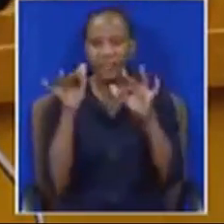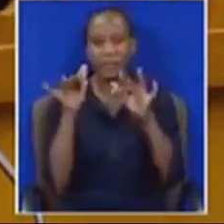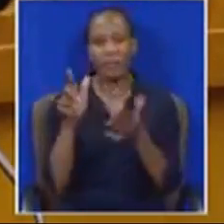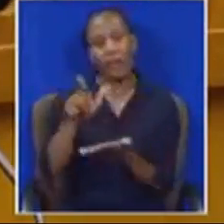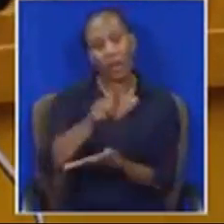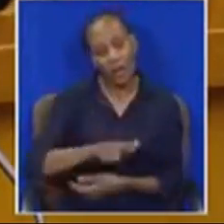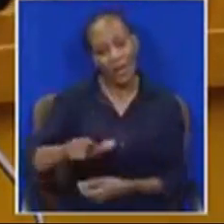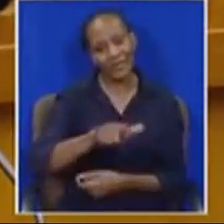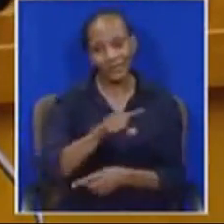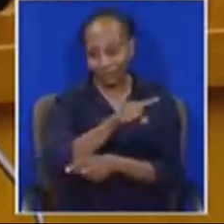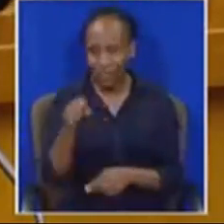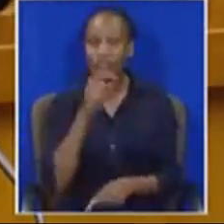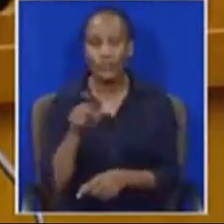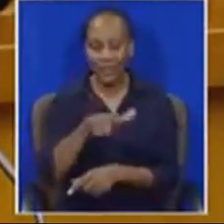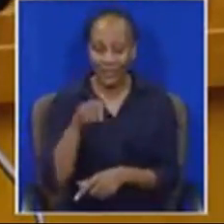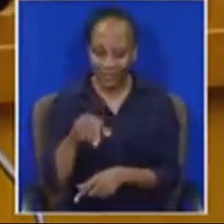for cultivation.